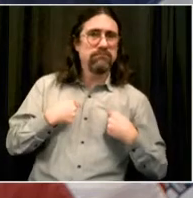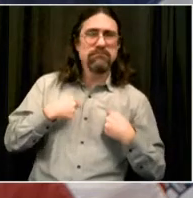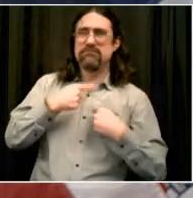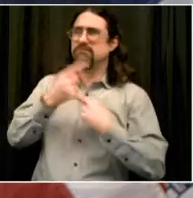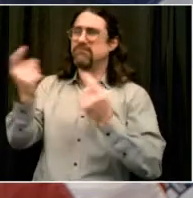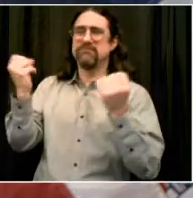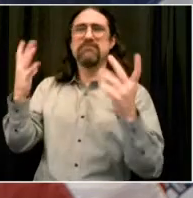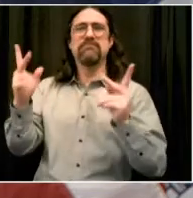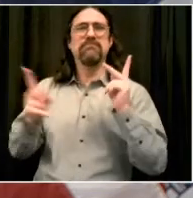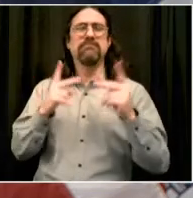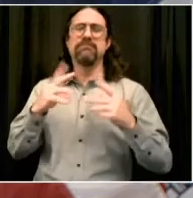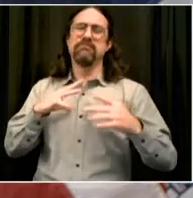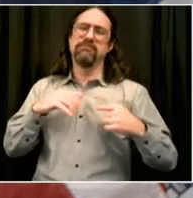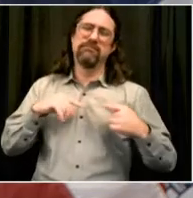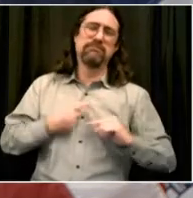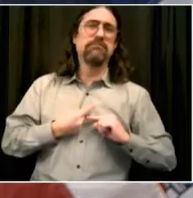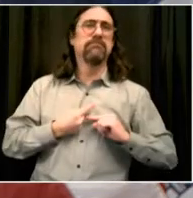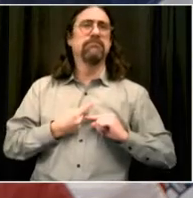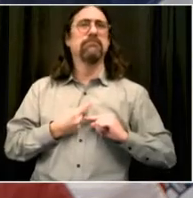suddenly out of nowhere.